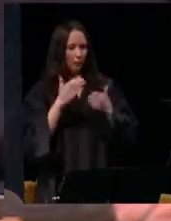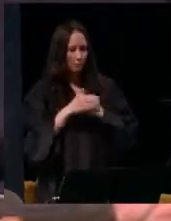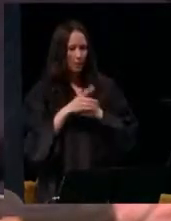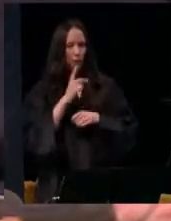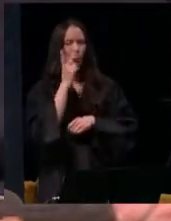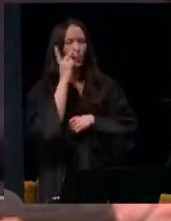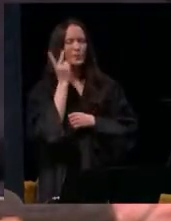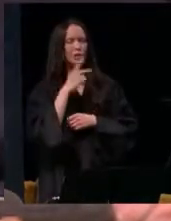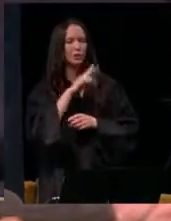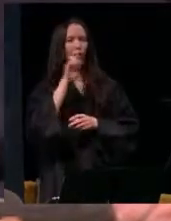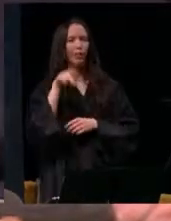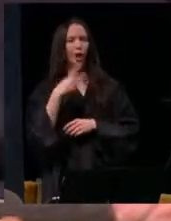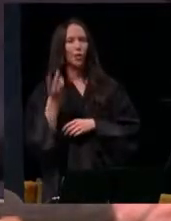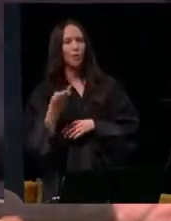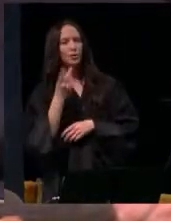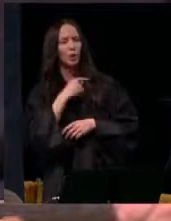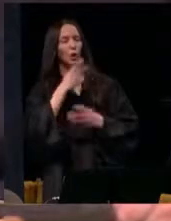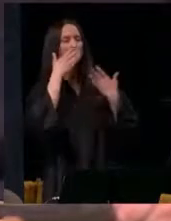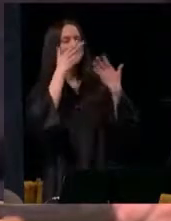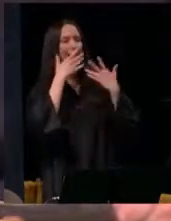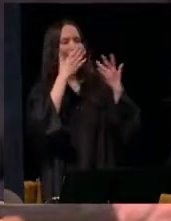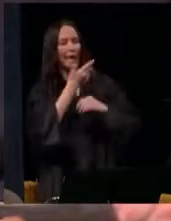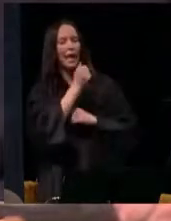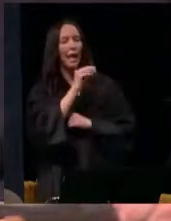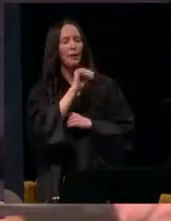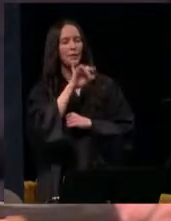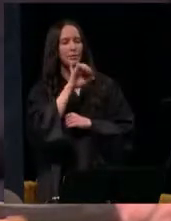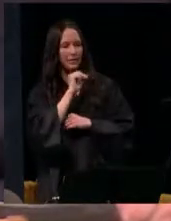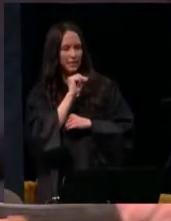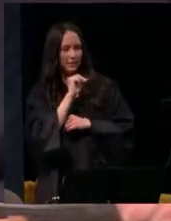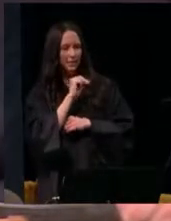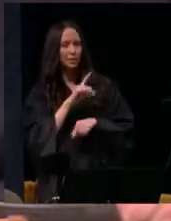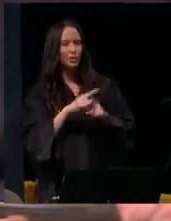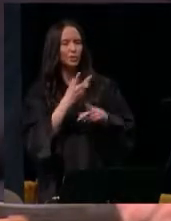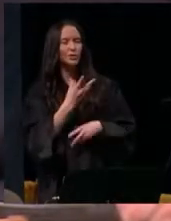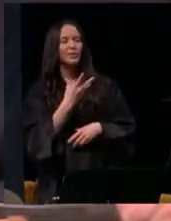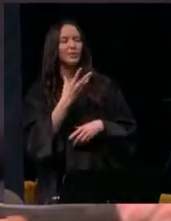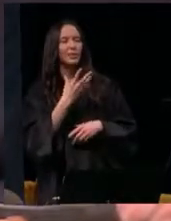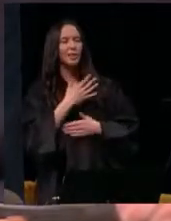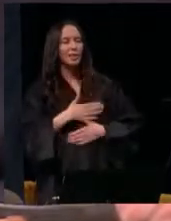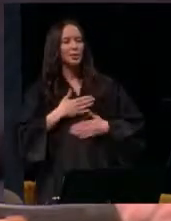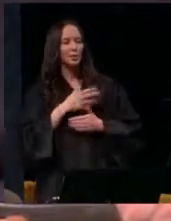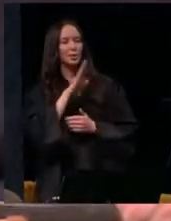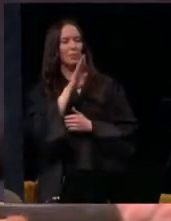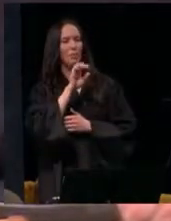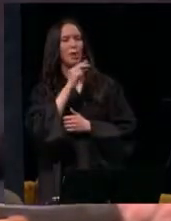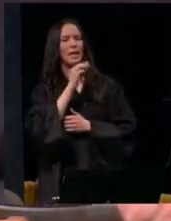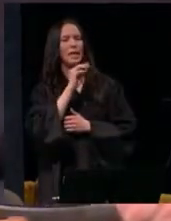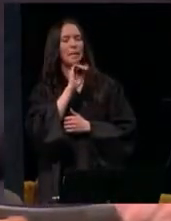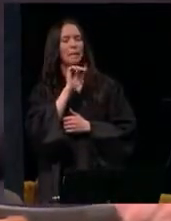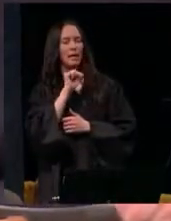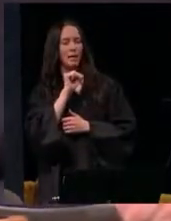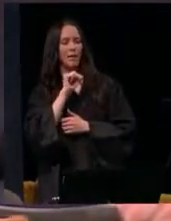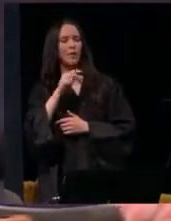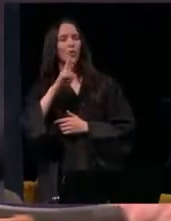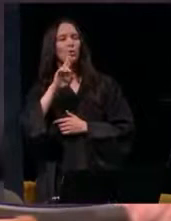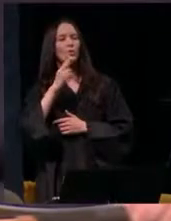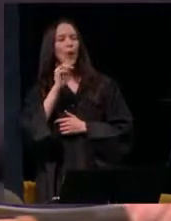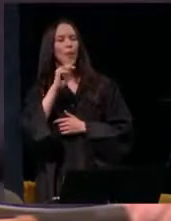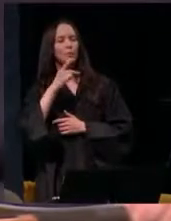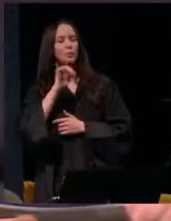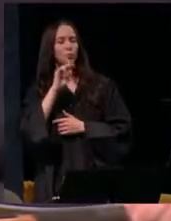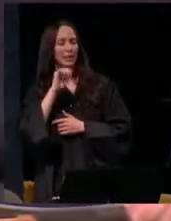or singing Hamilton and Queen. Her Bohemian Rhapsody rendition is pretty great. This fall, she'll be attending